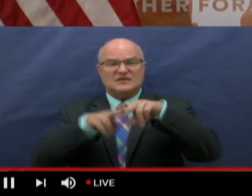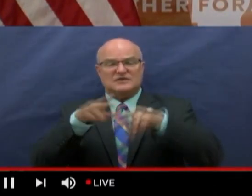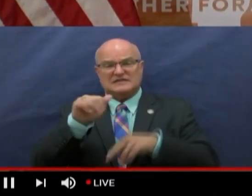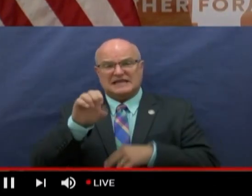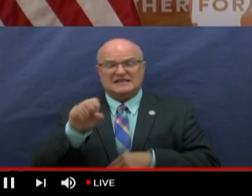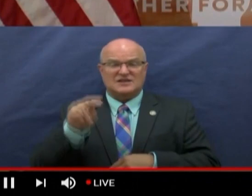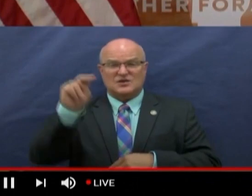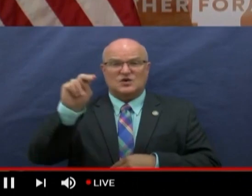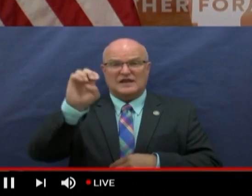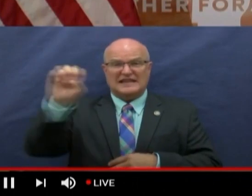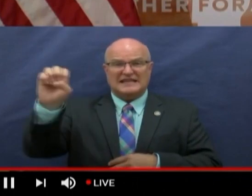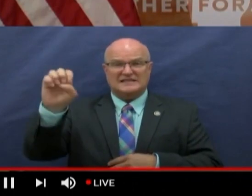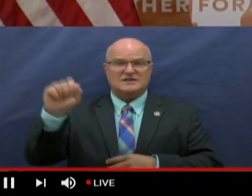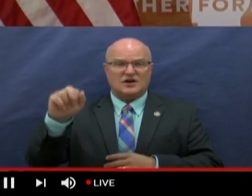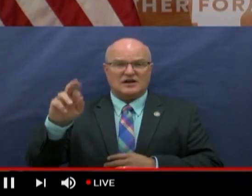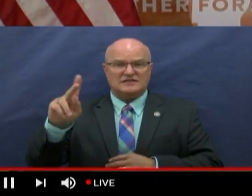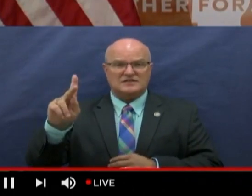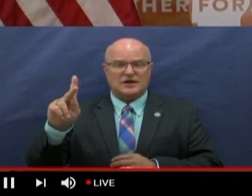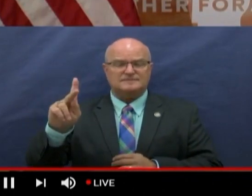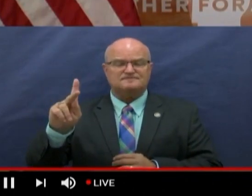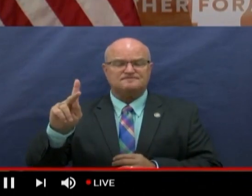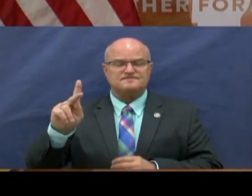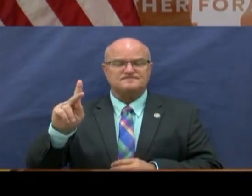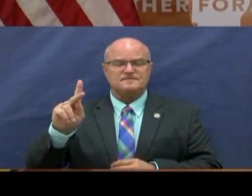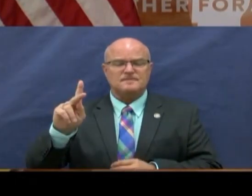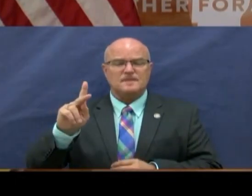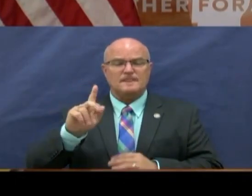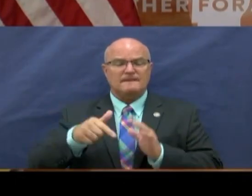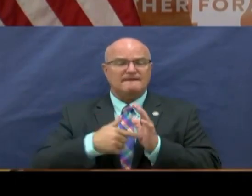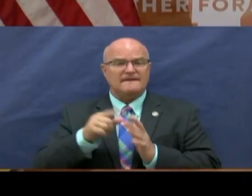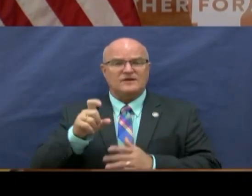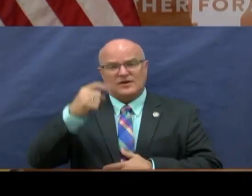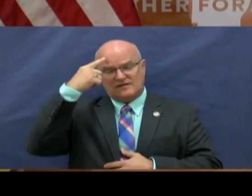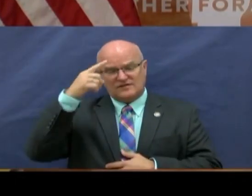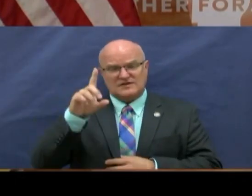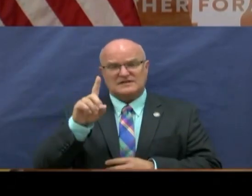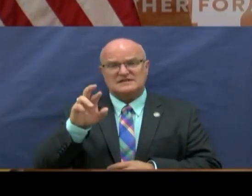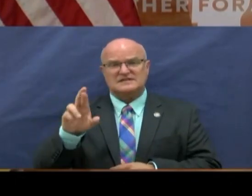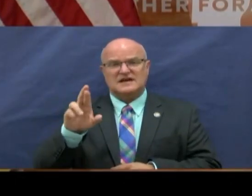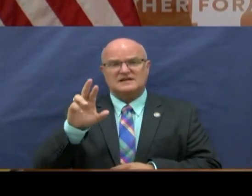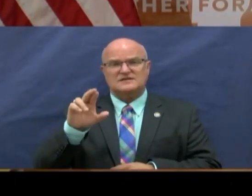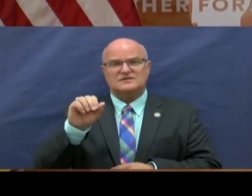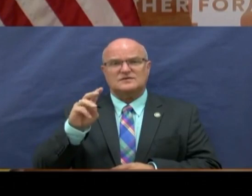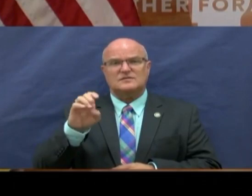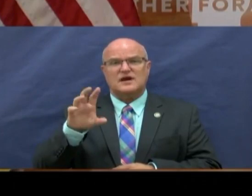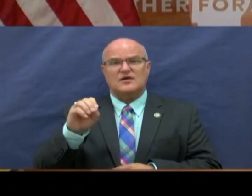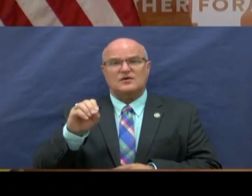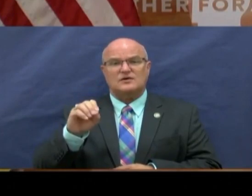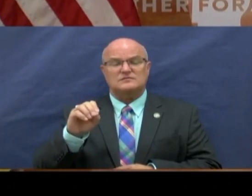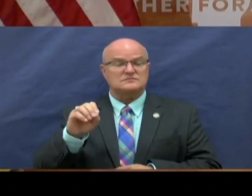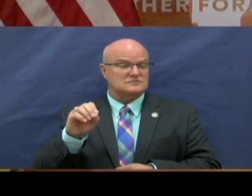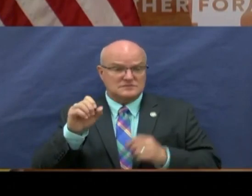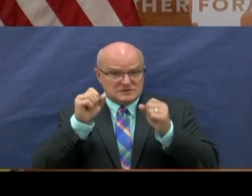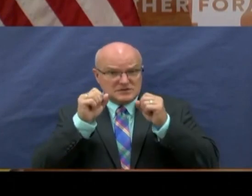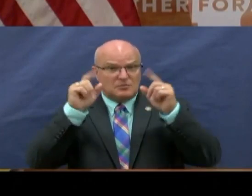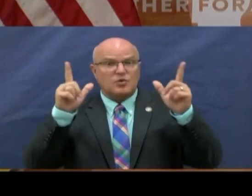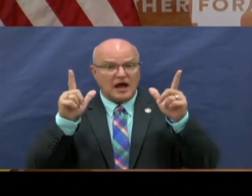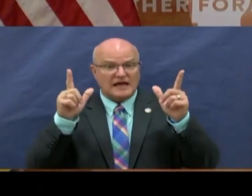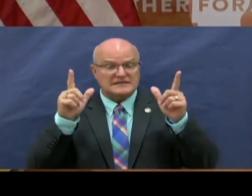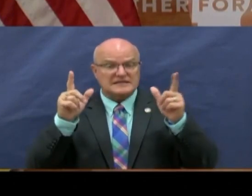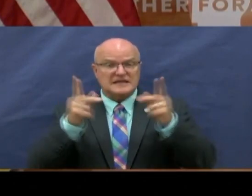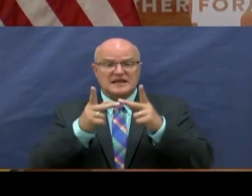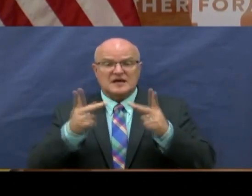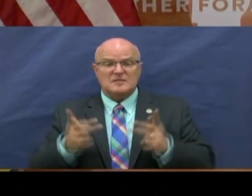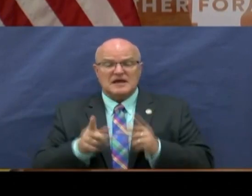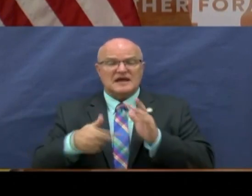in Northeast Arkansas, this is a question for Dr. Romero. Is it surprising given the location of